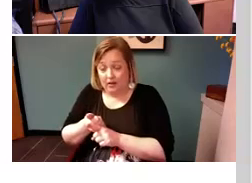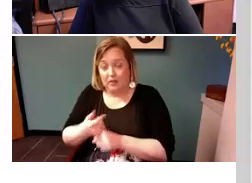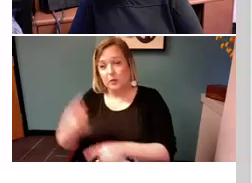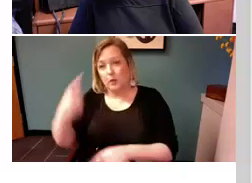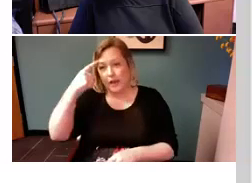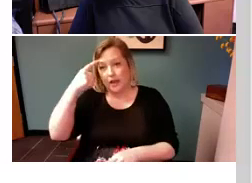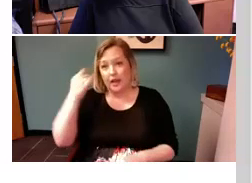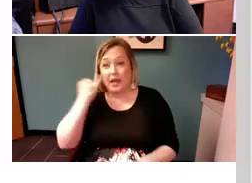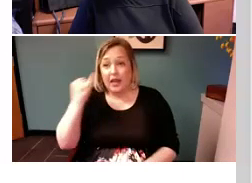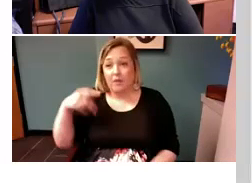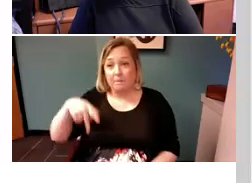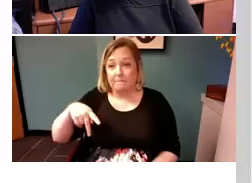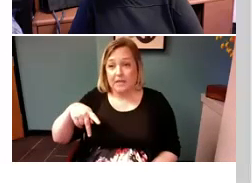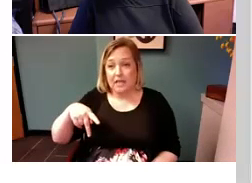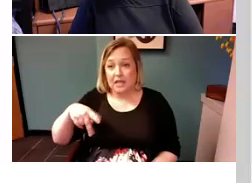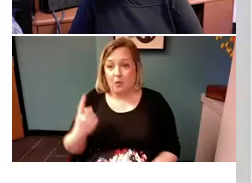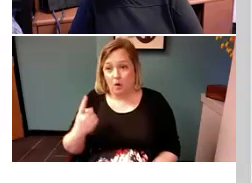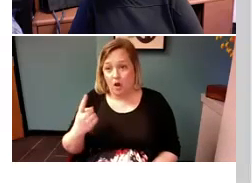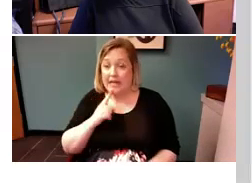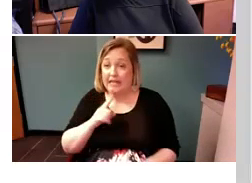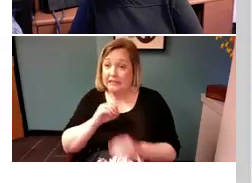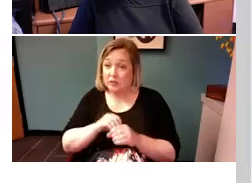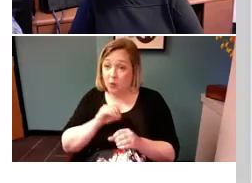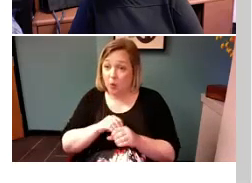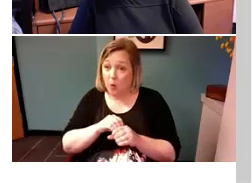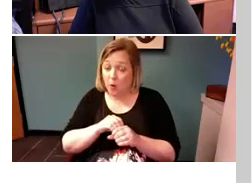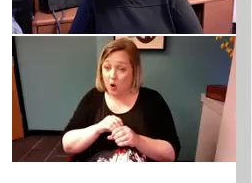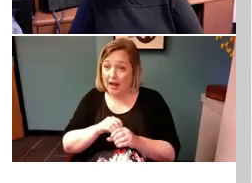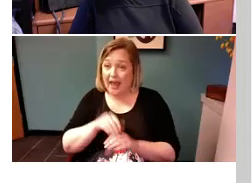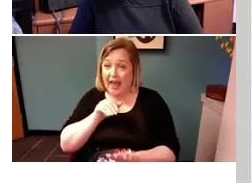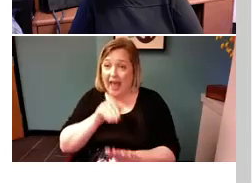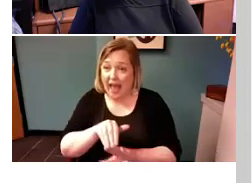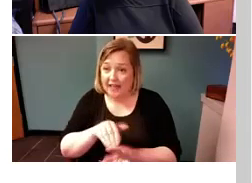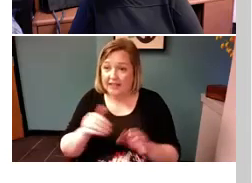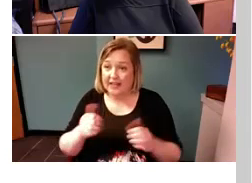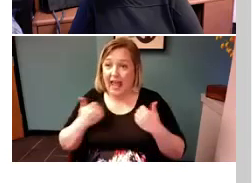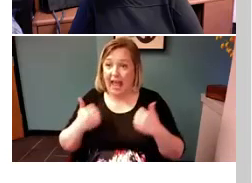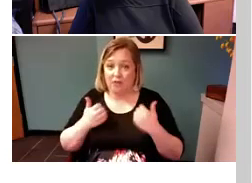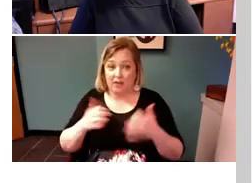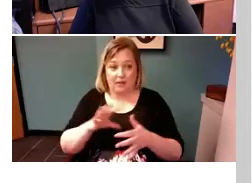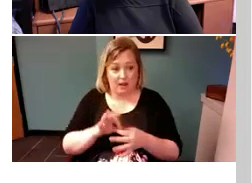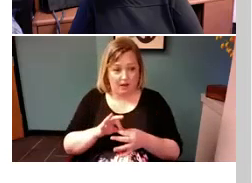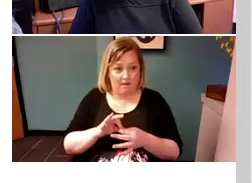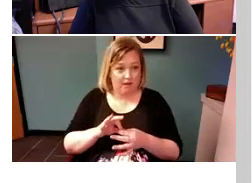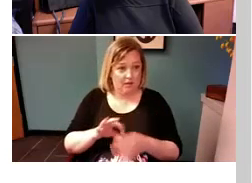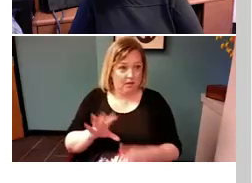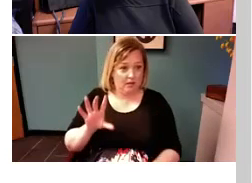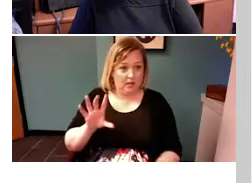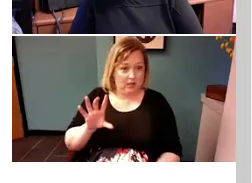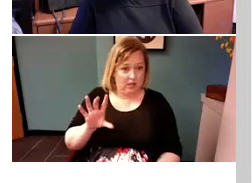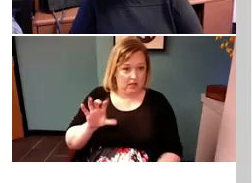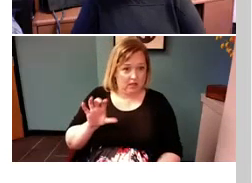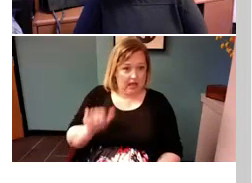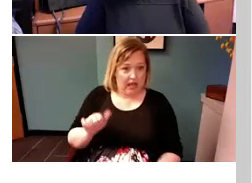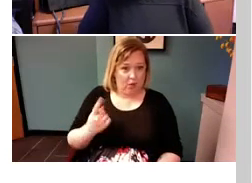P1 is stored at the address of A123, right? And